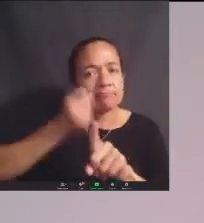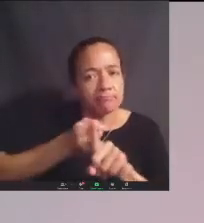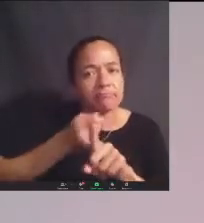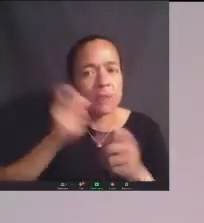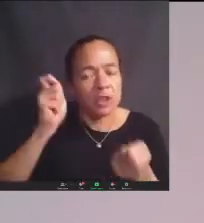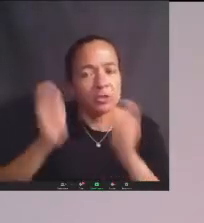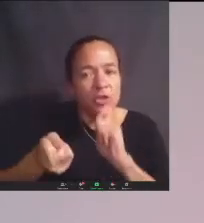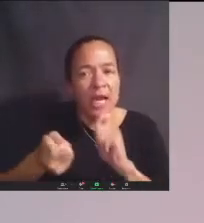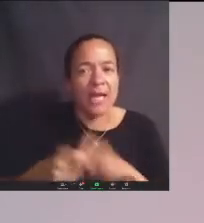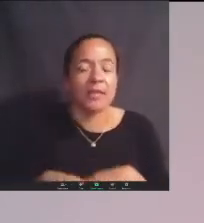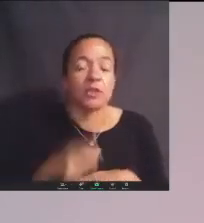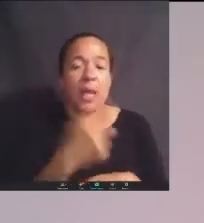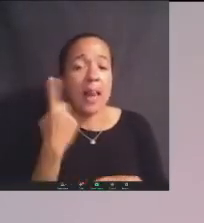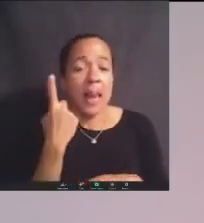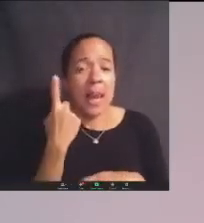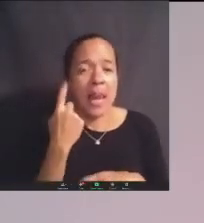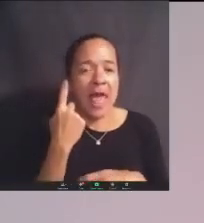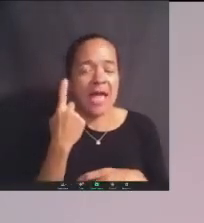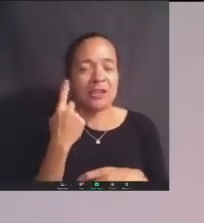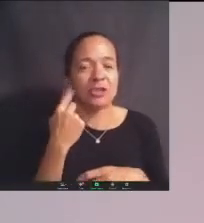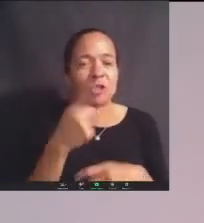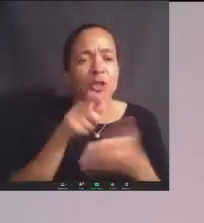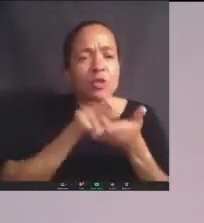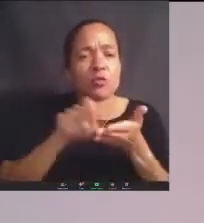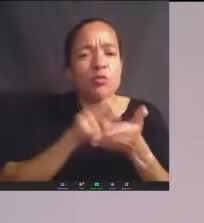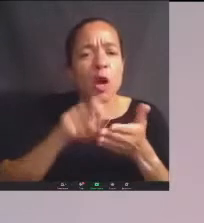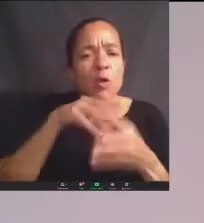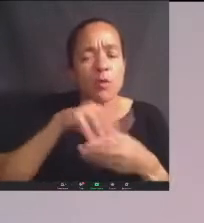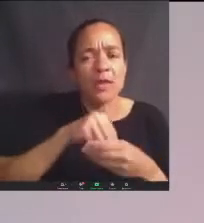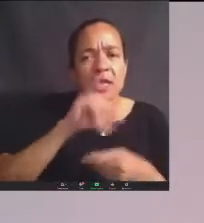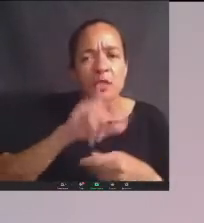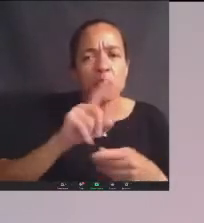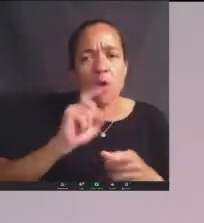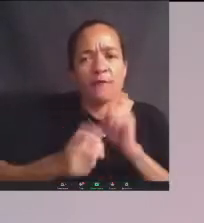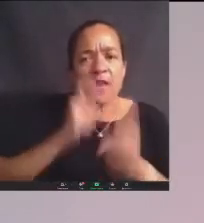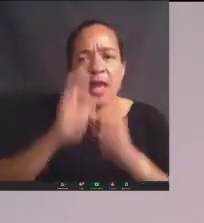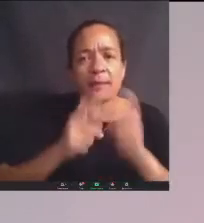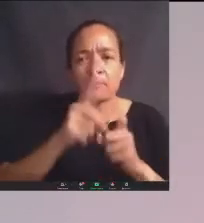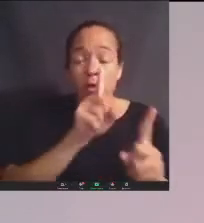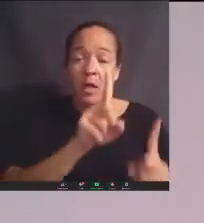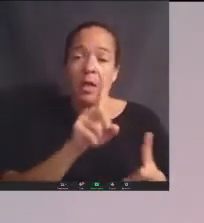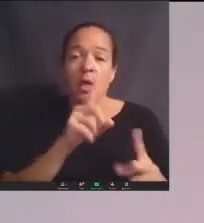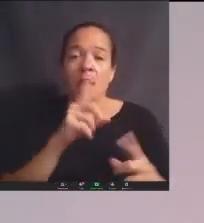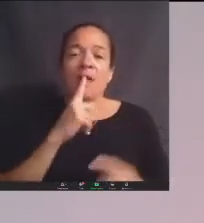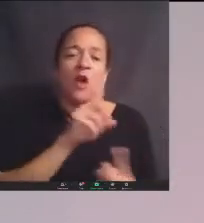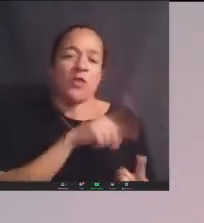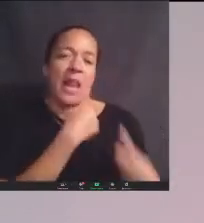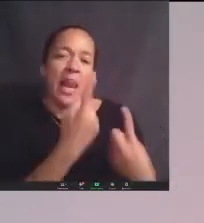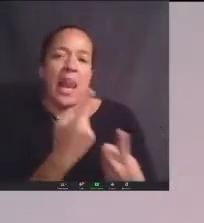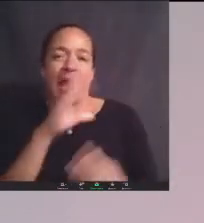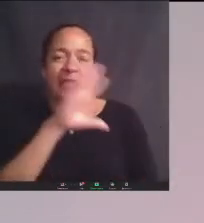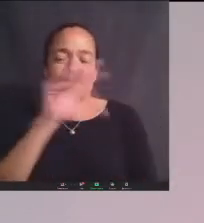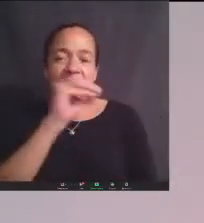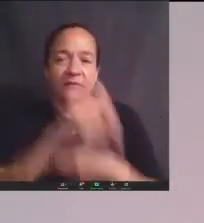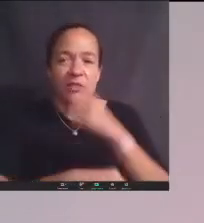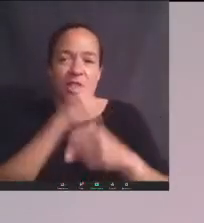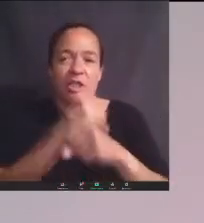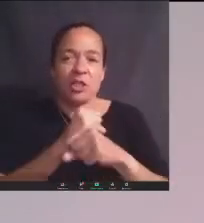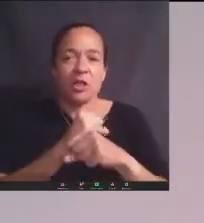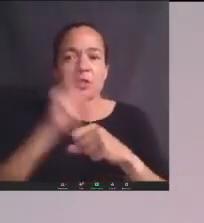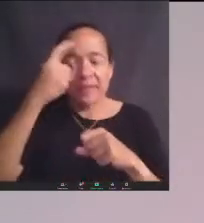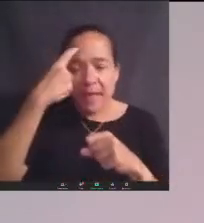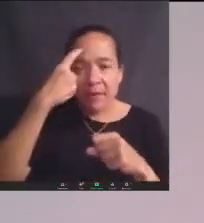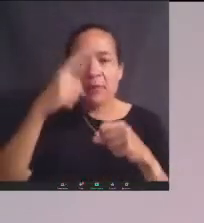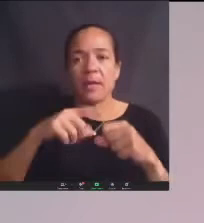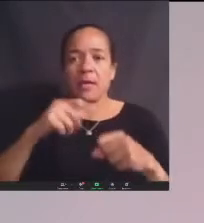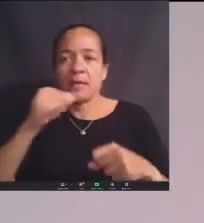that, and I'm going to read it, says, for the last 50 years, governments, nonprofits, and foundations have collaborated to wage the war on